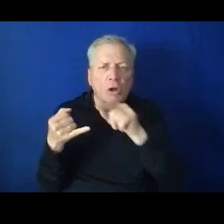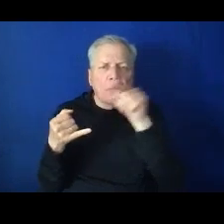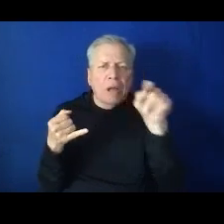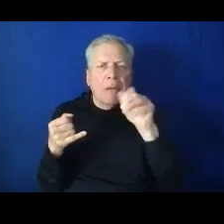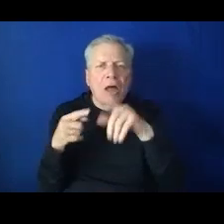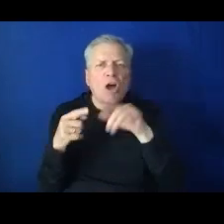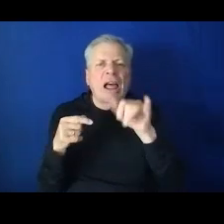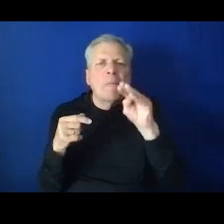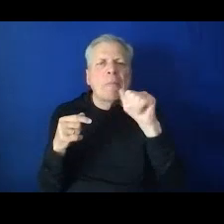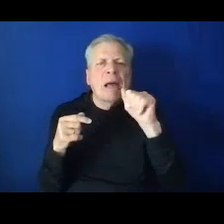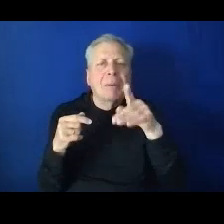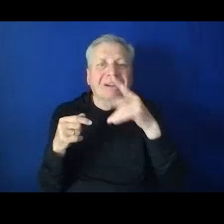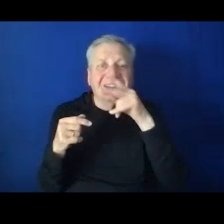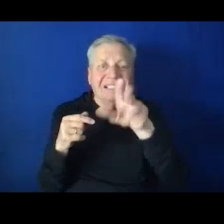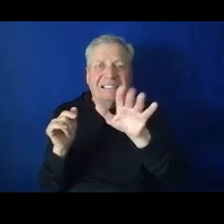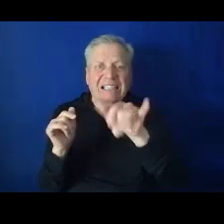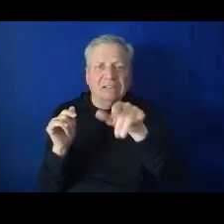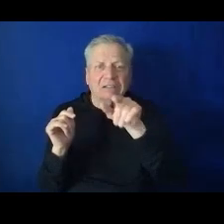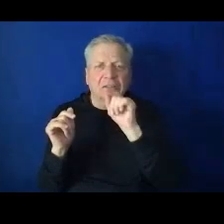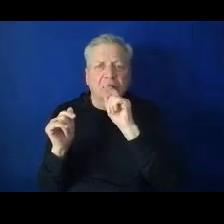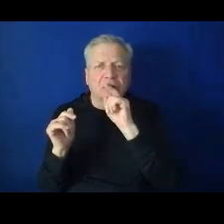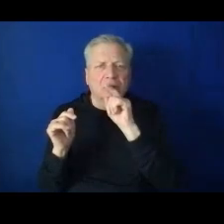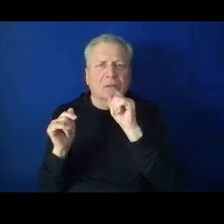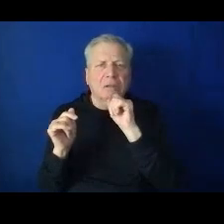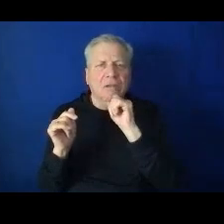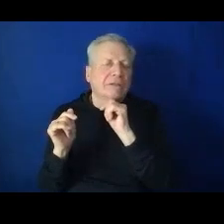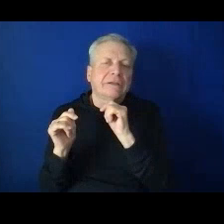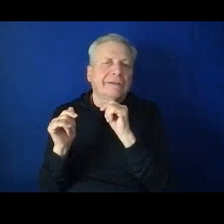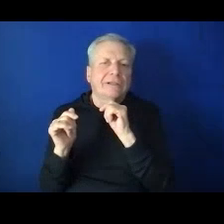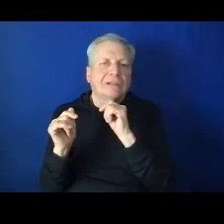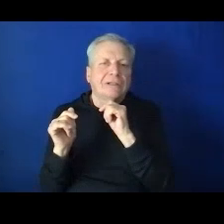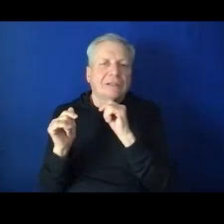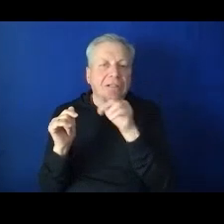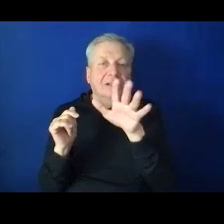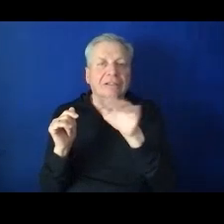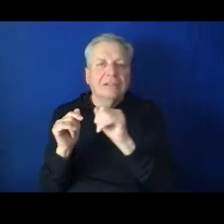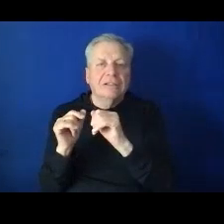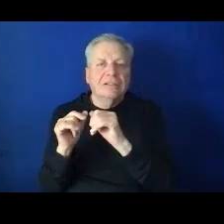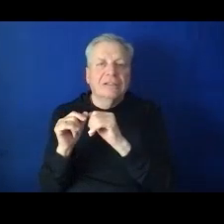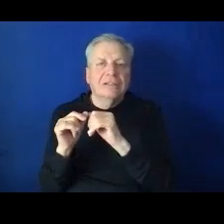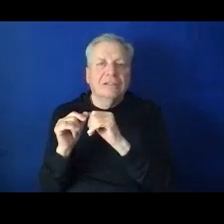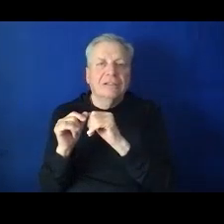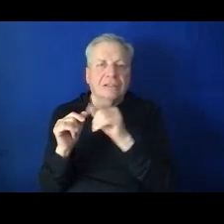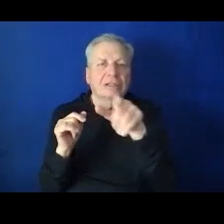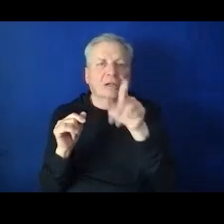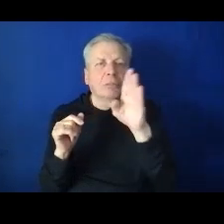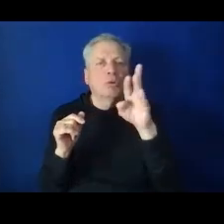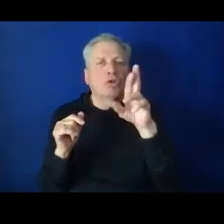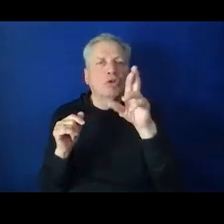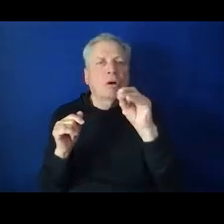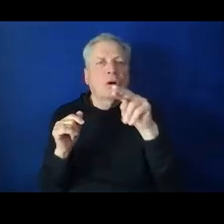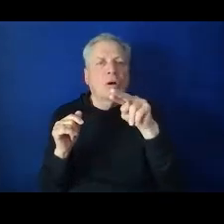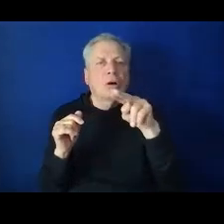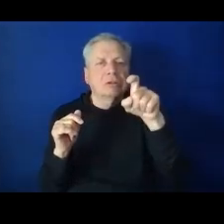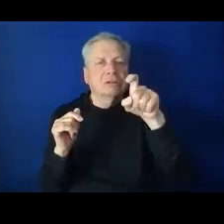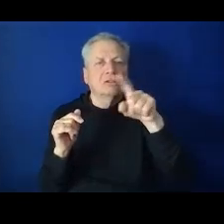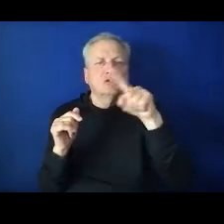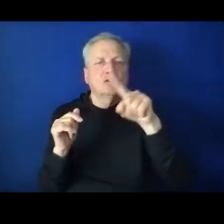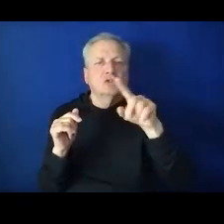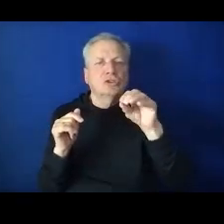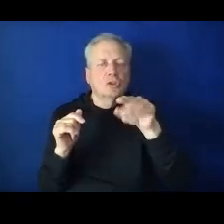map? There. Go. Yeah. Bronx Zoo. So